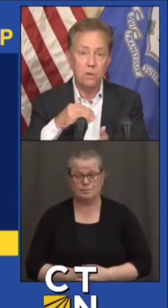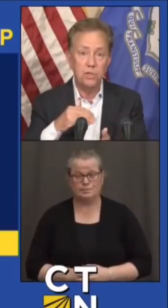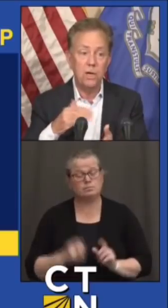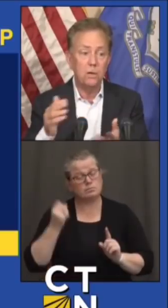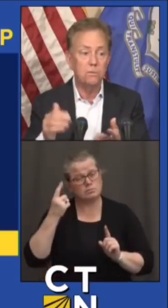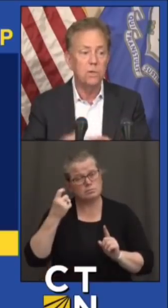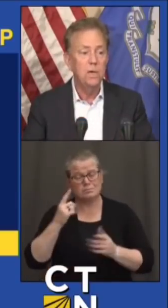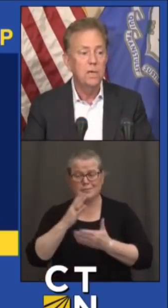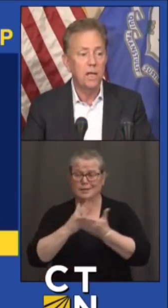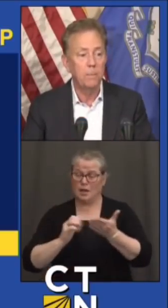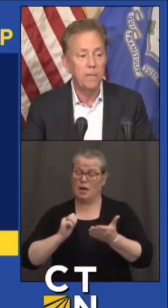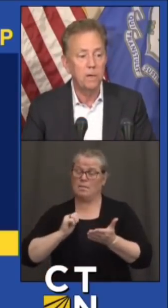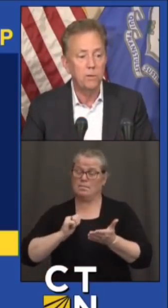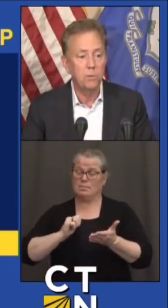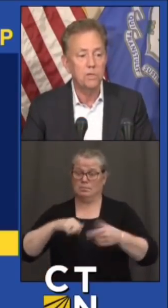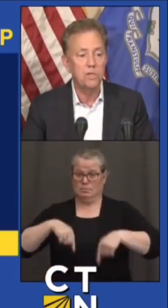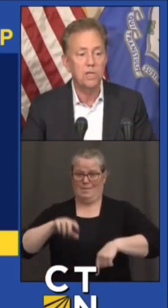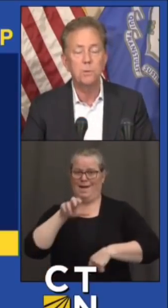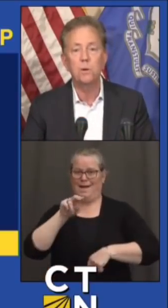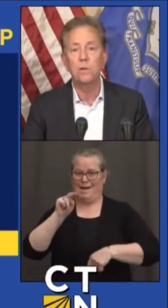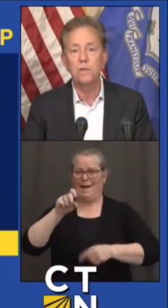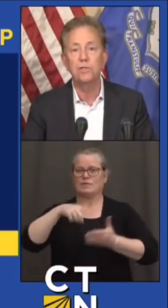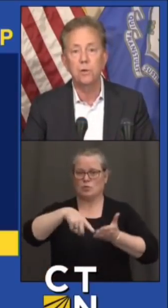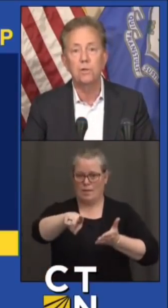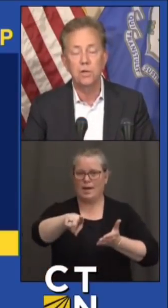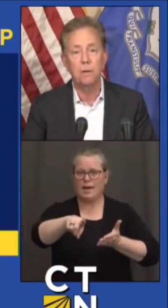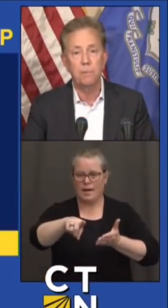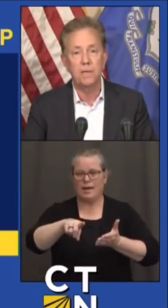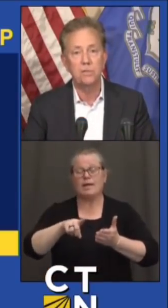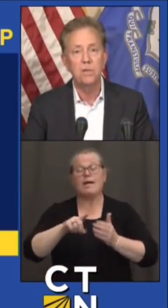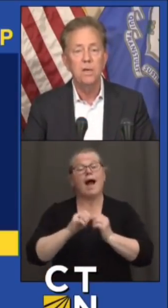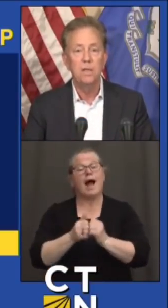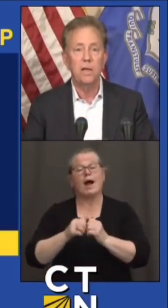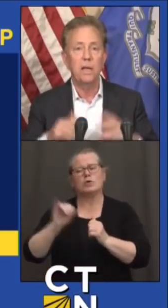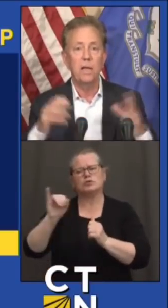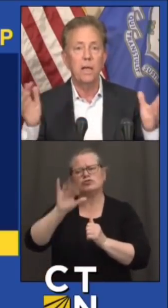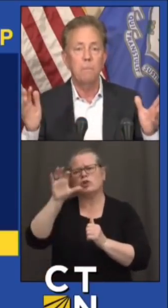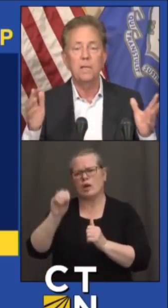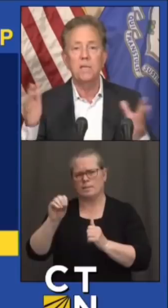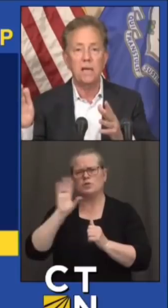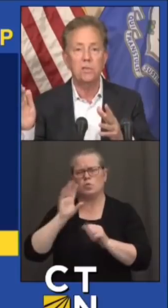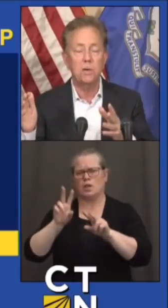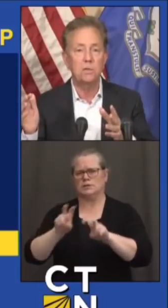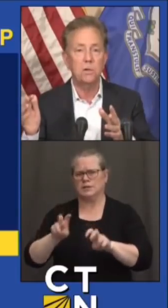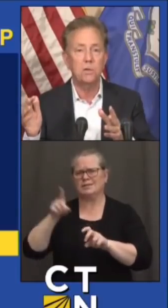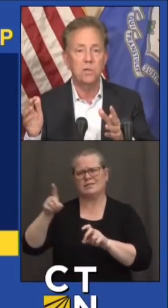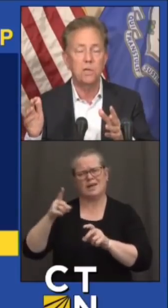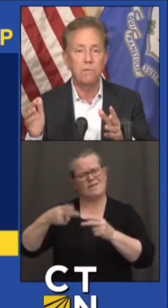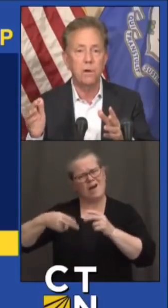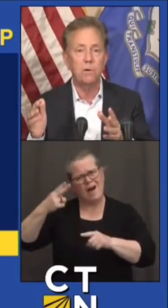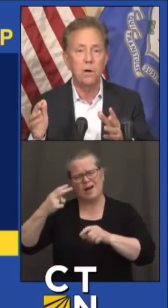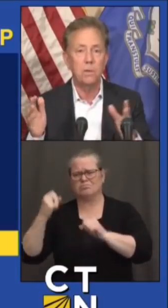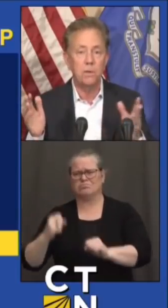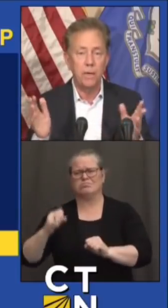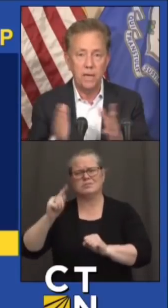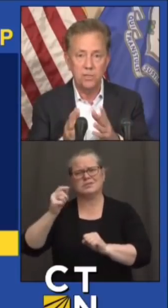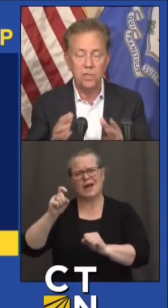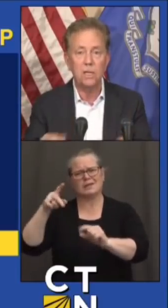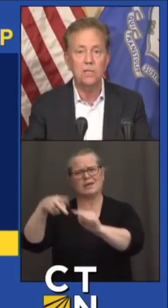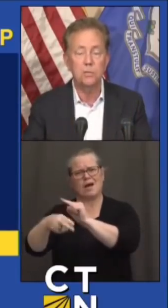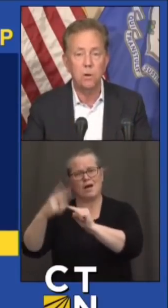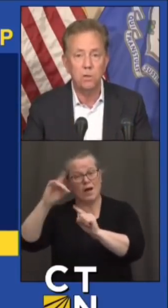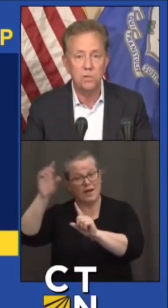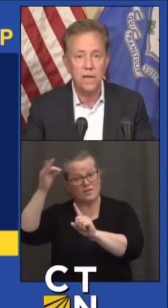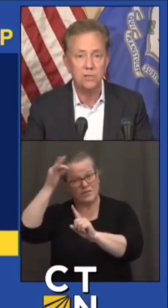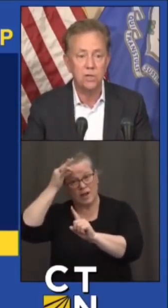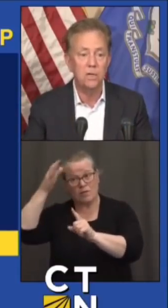for ourselves. That will be done through an assessment on the insurance companies. They're getting a big tax cut courtesy of the federal government. They'll be getting a